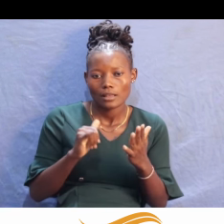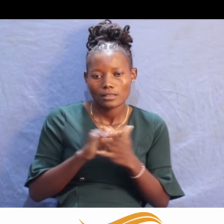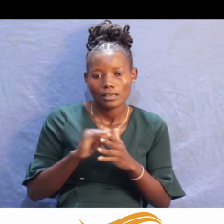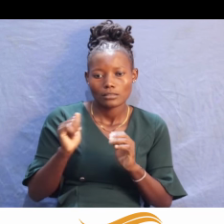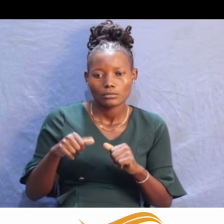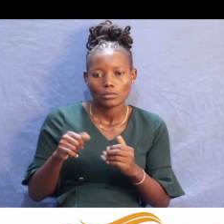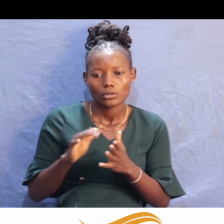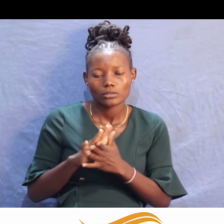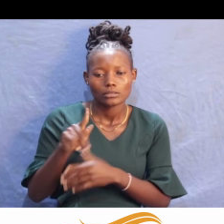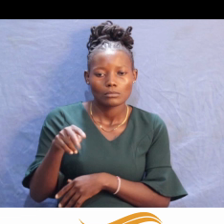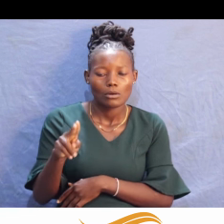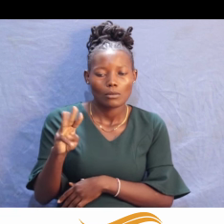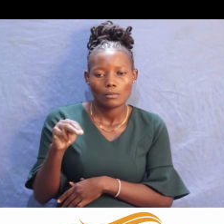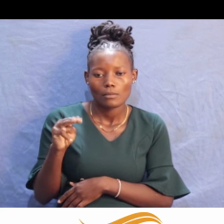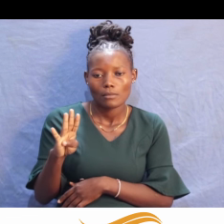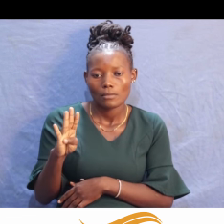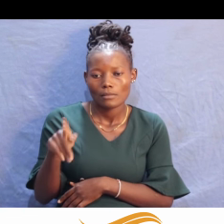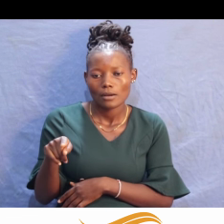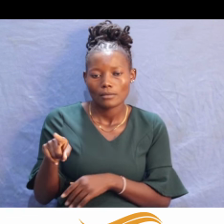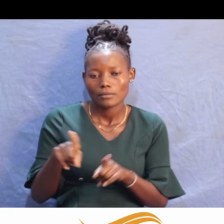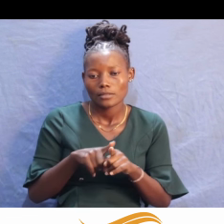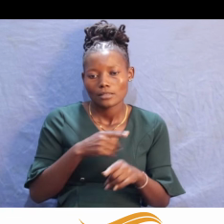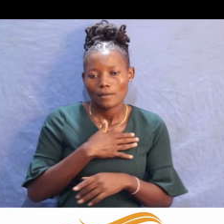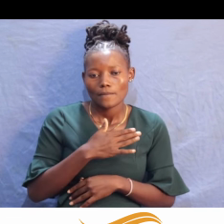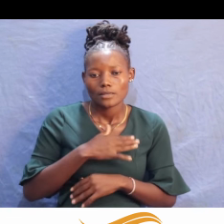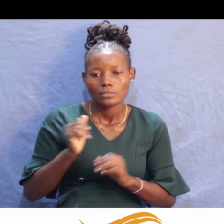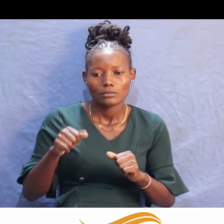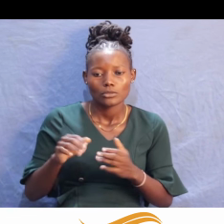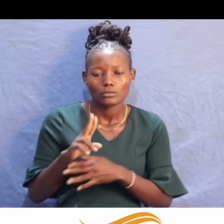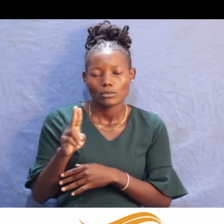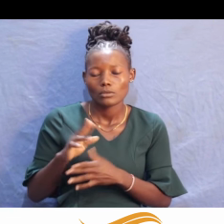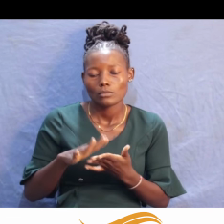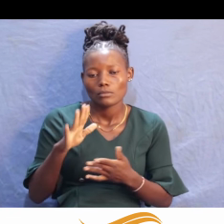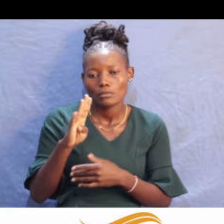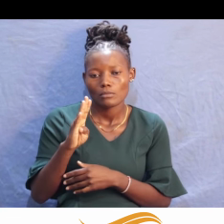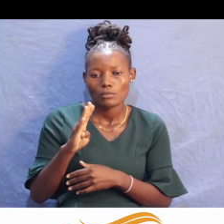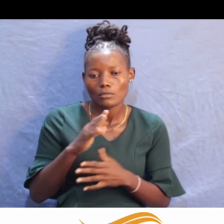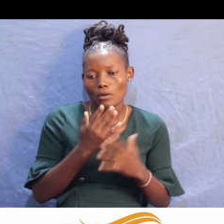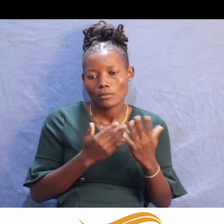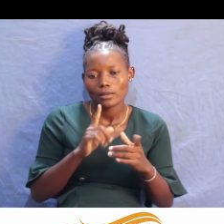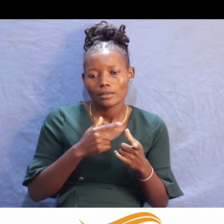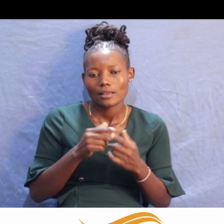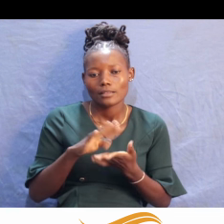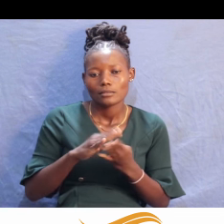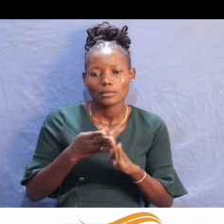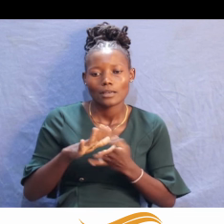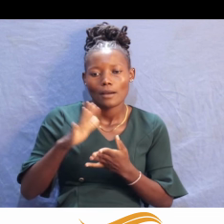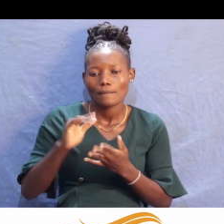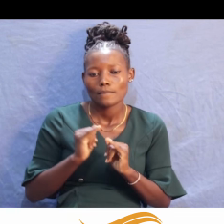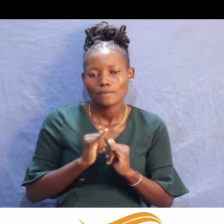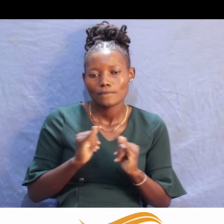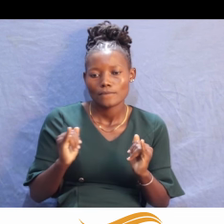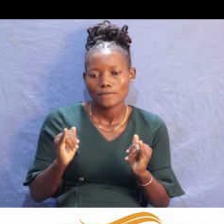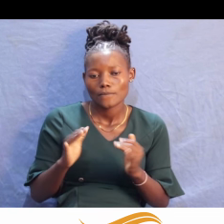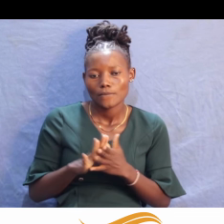per beat. You can put out more blood and become more efficient and a better athlete.